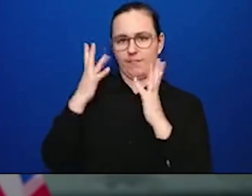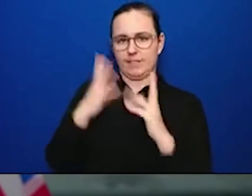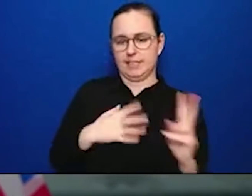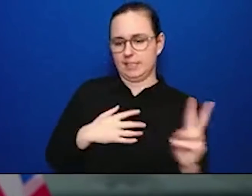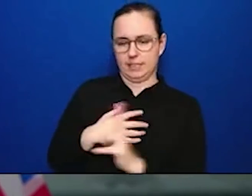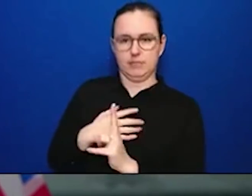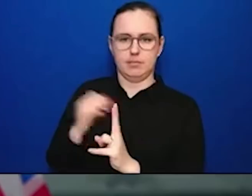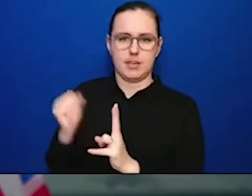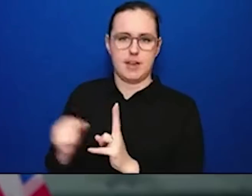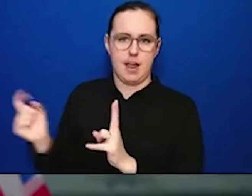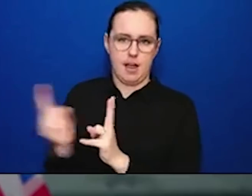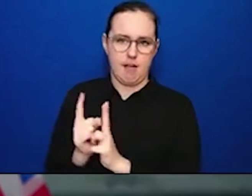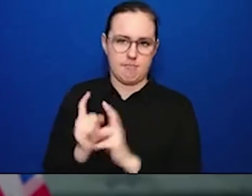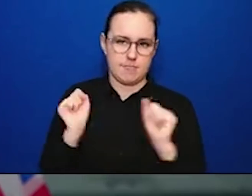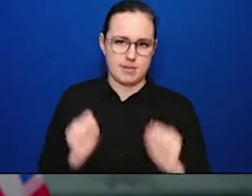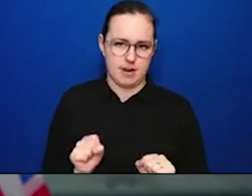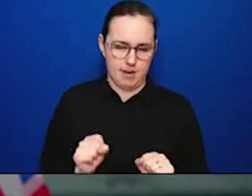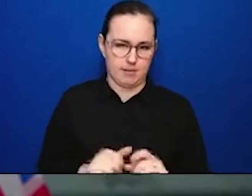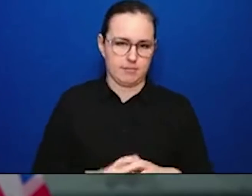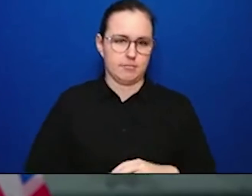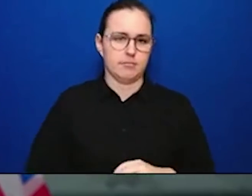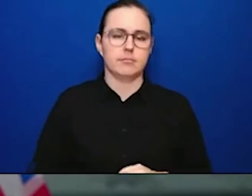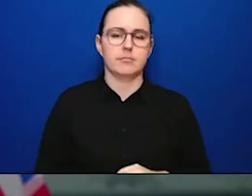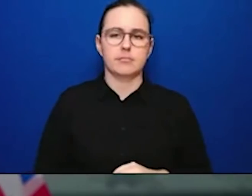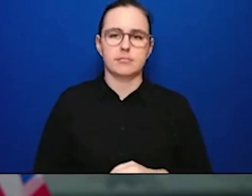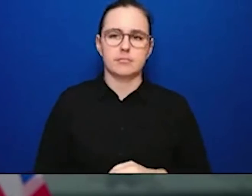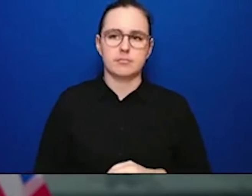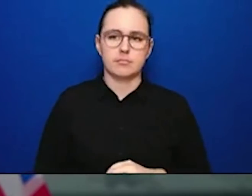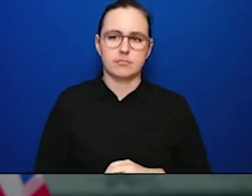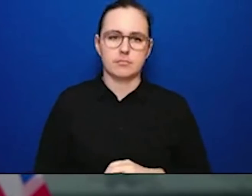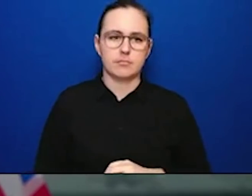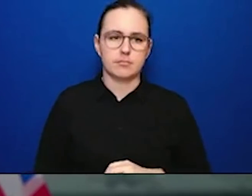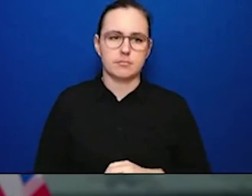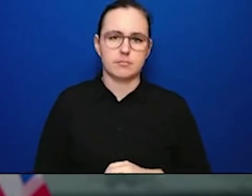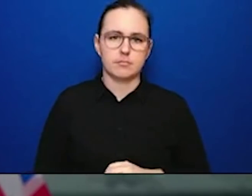anytime. Lisa, do you have a follow-up?